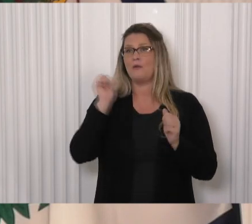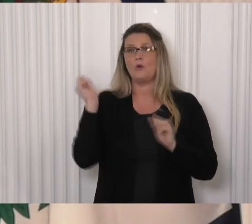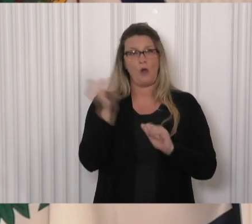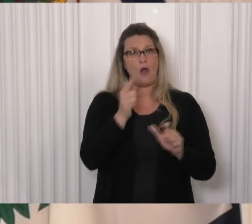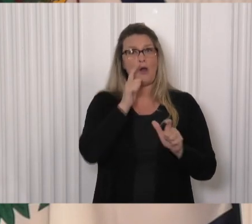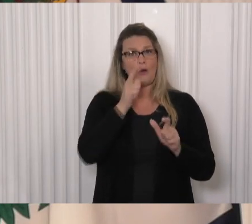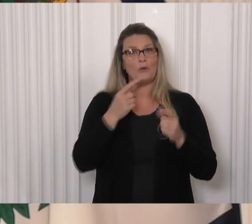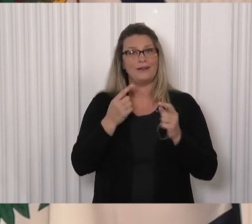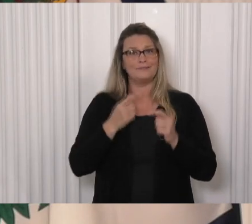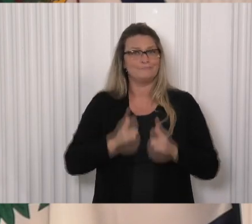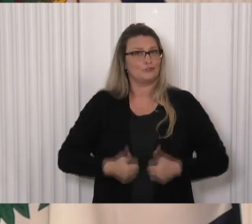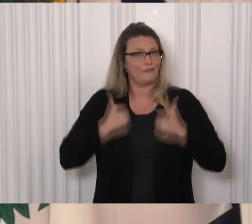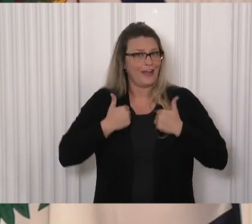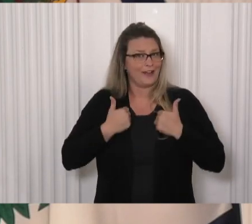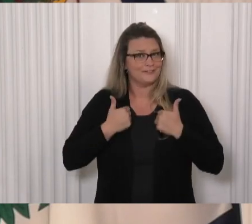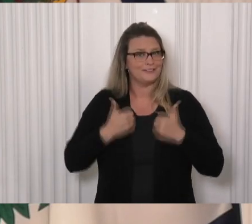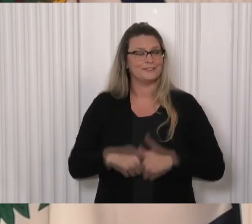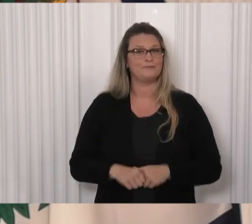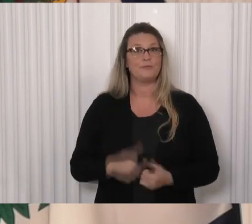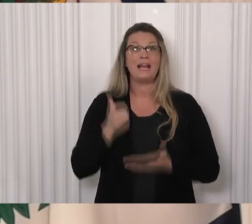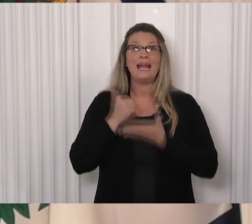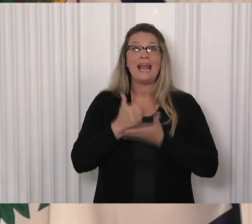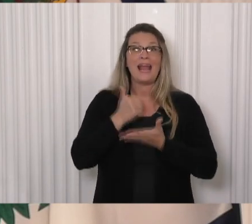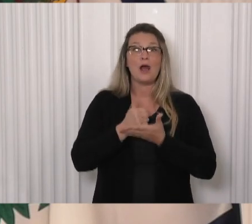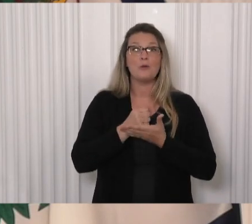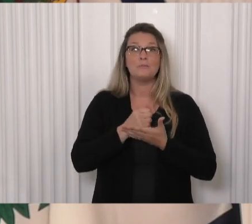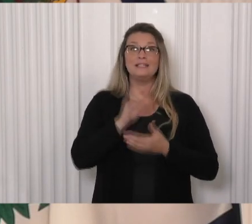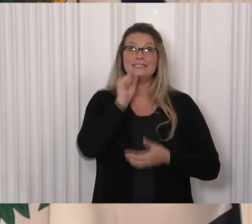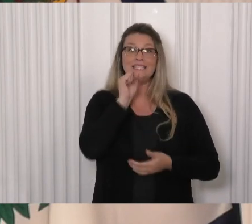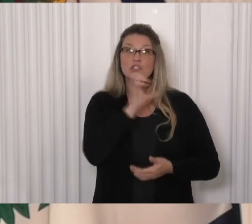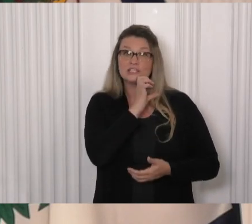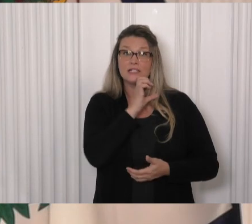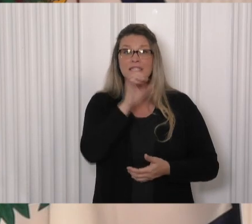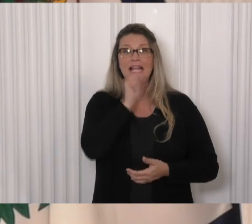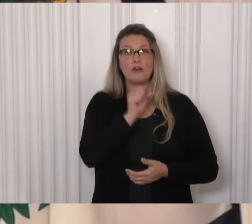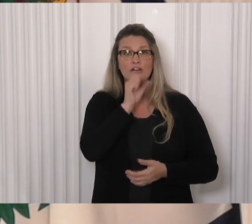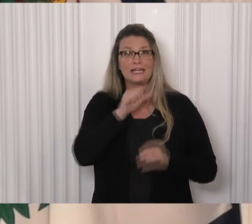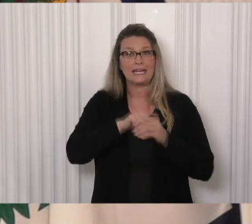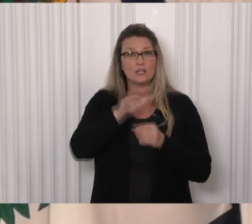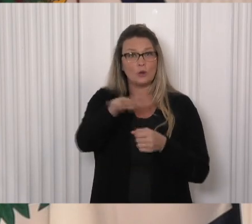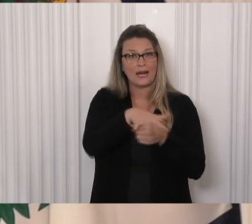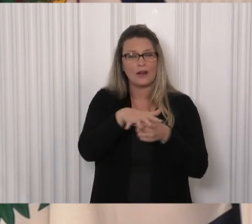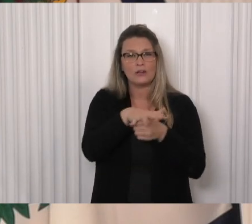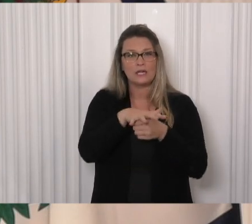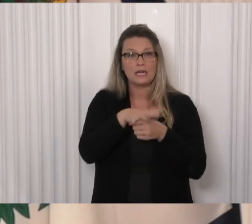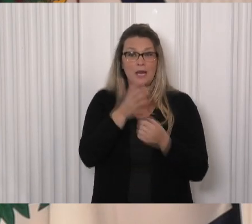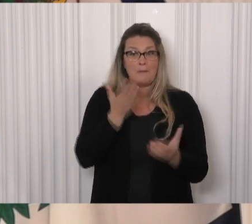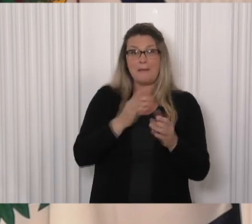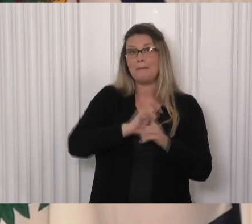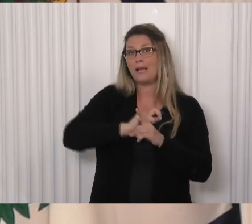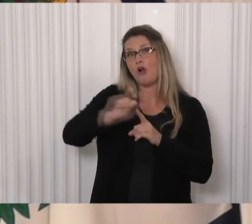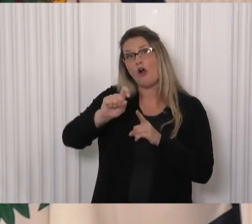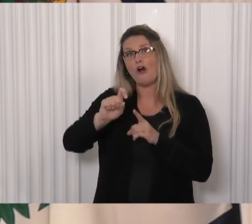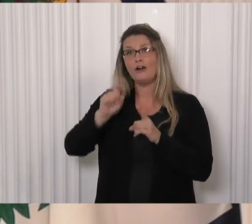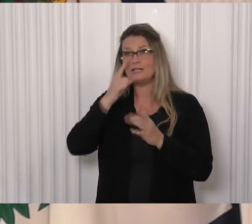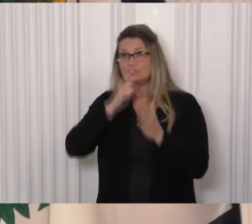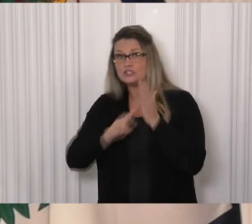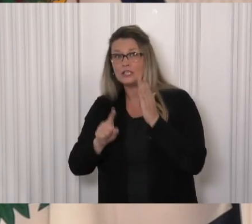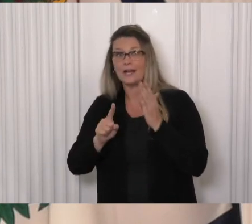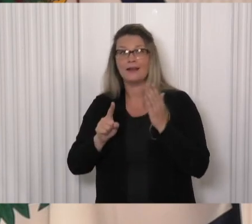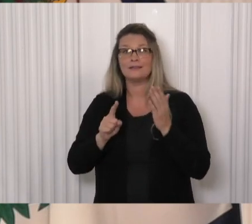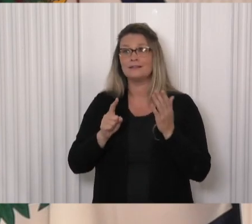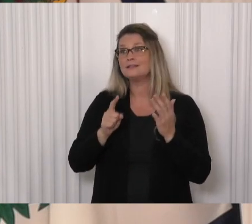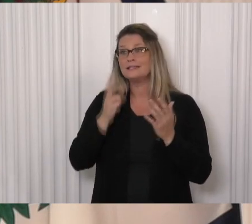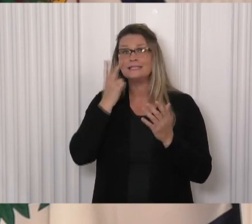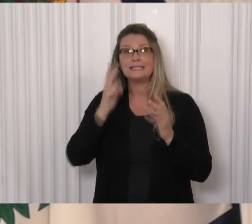this. Help the elderly in any way you can. If all you do is pick up the phone and make a wonderful, nice